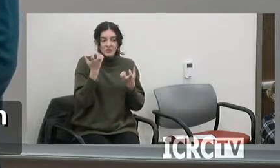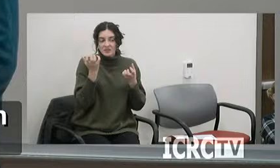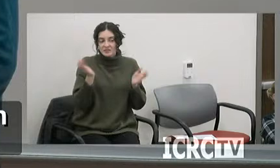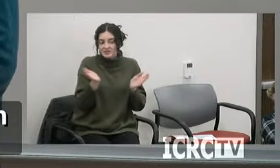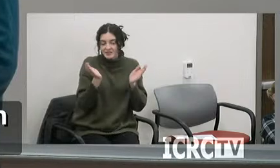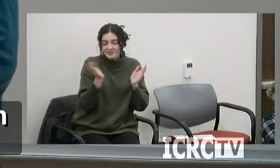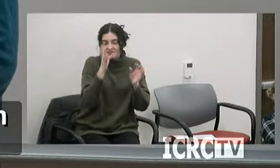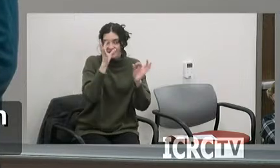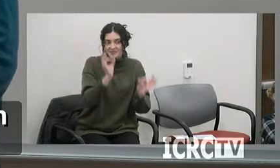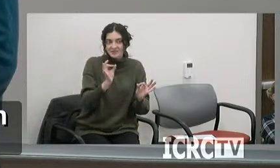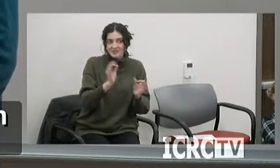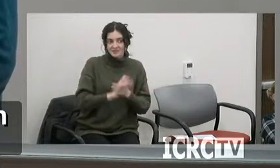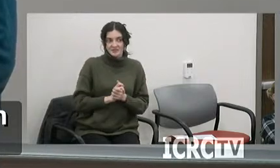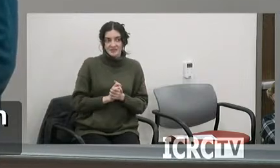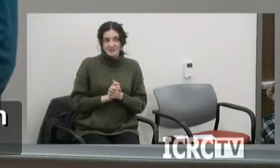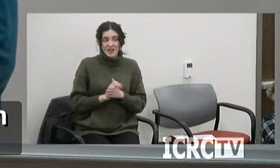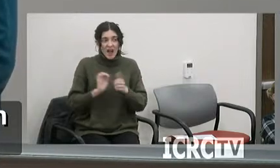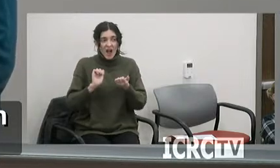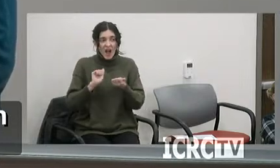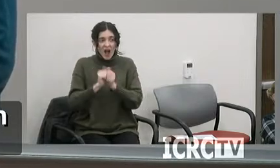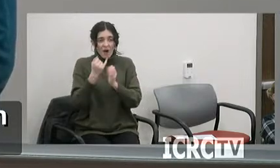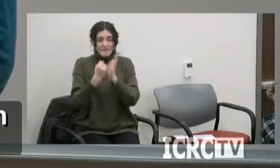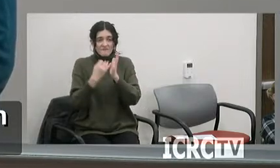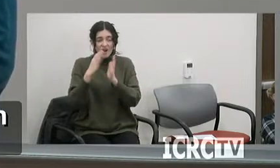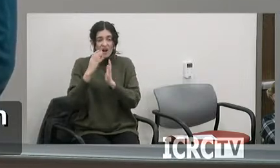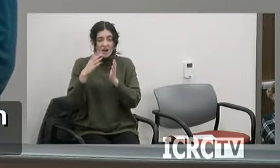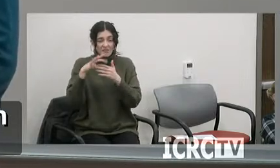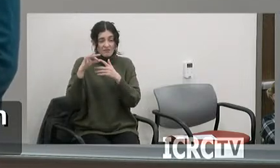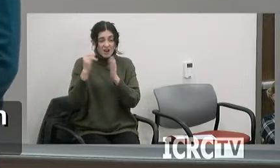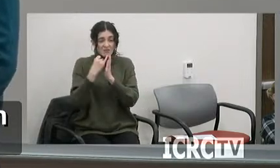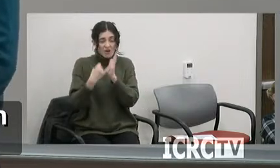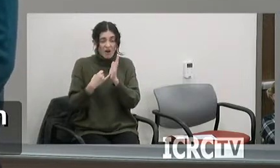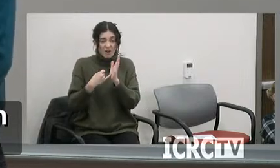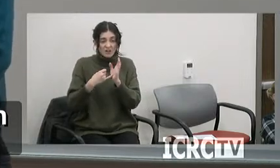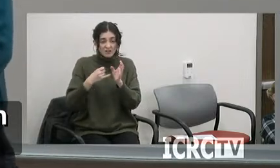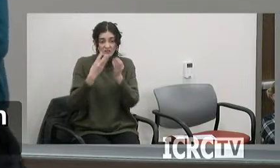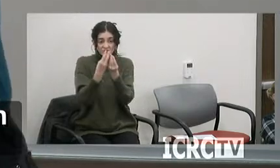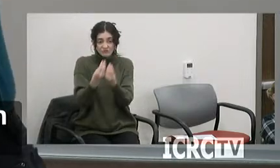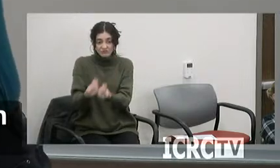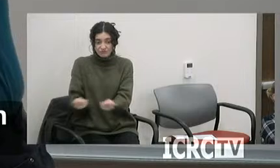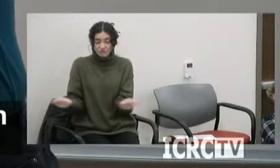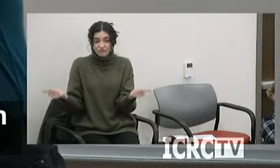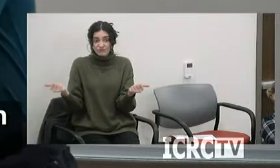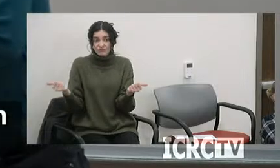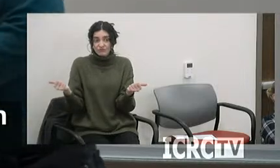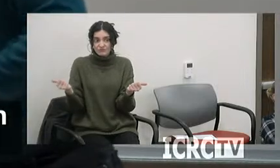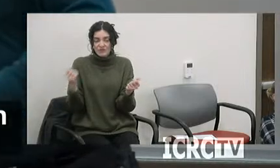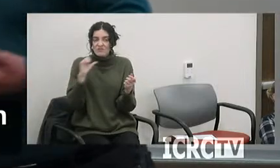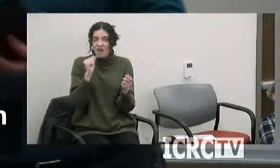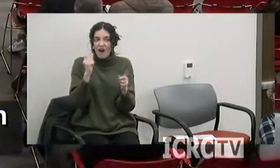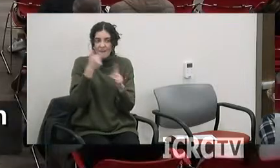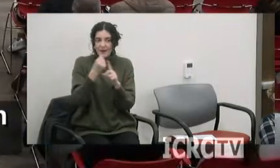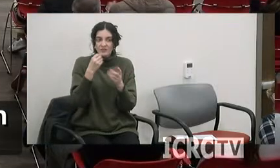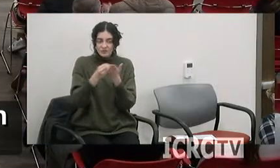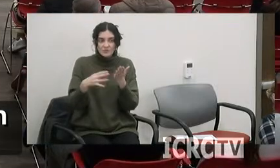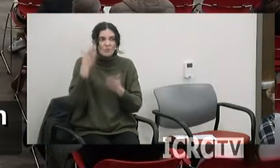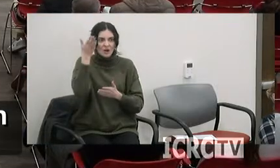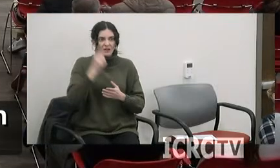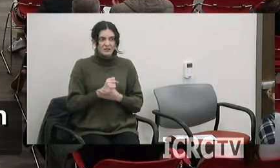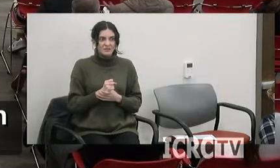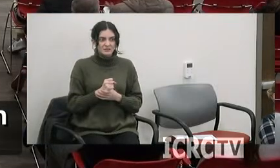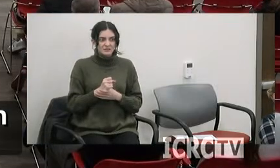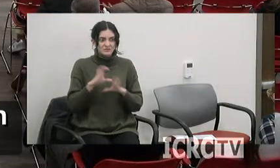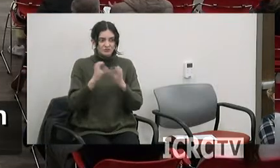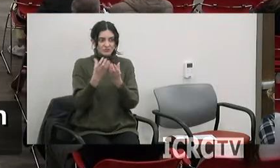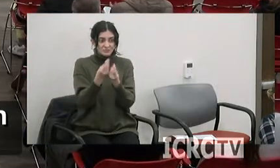fine arts not impact the students? The simple answer is, it does. Thank you.